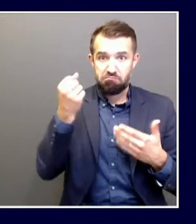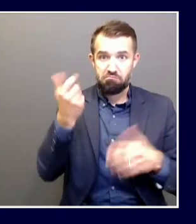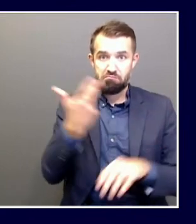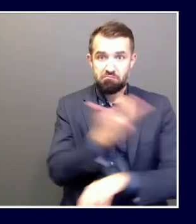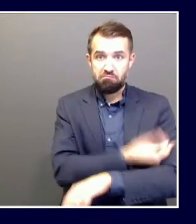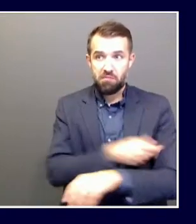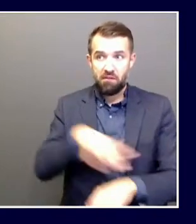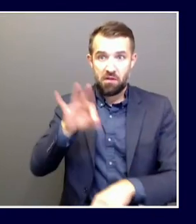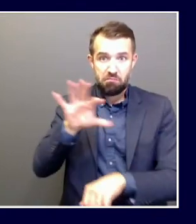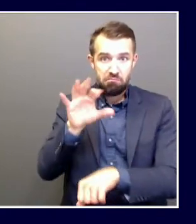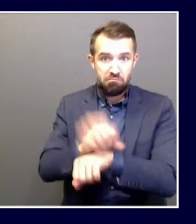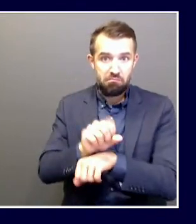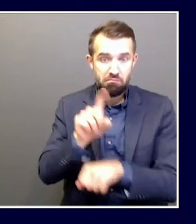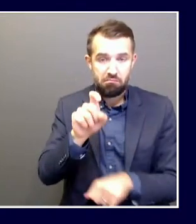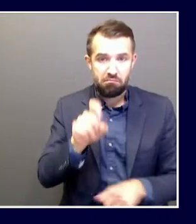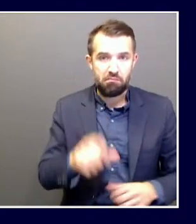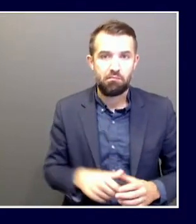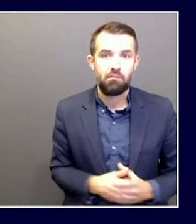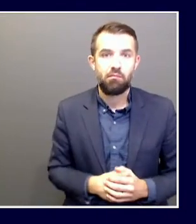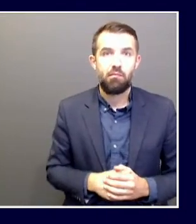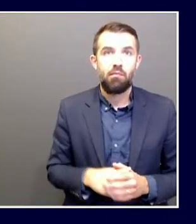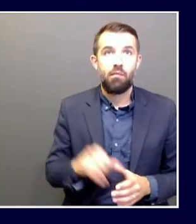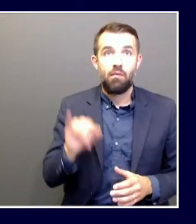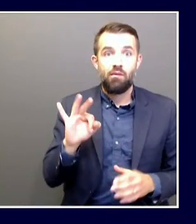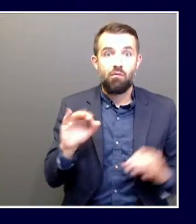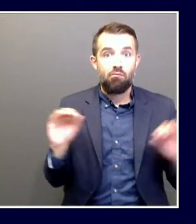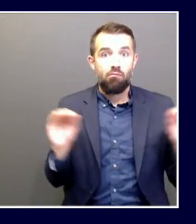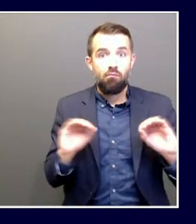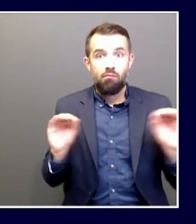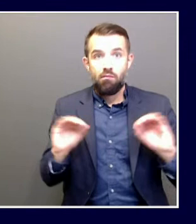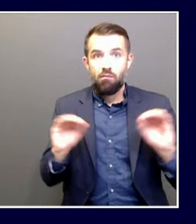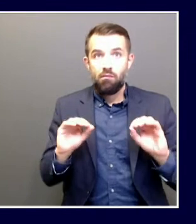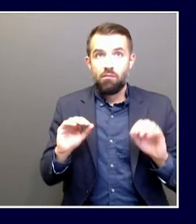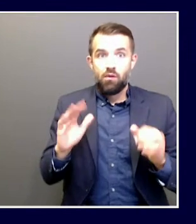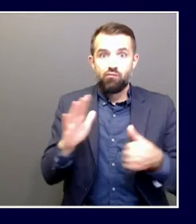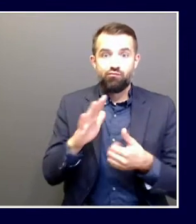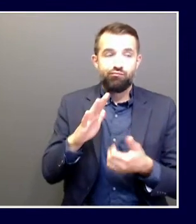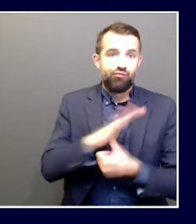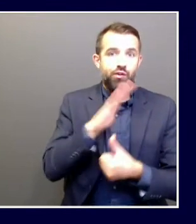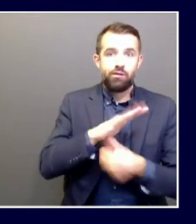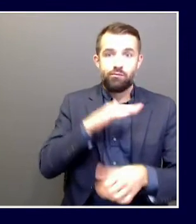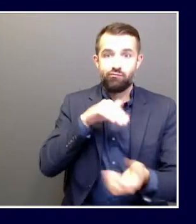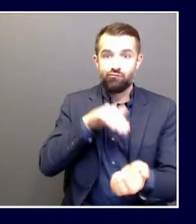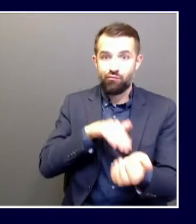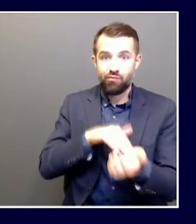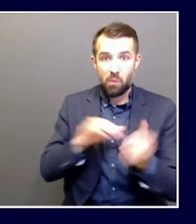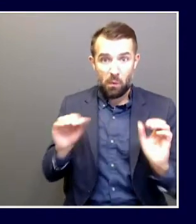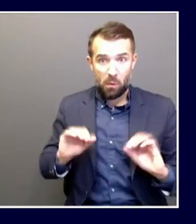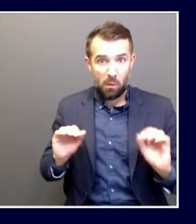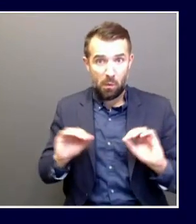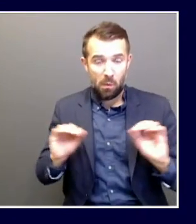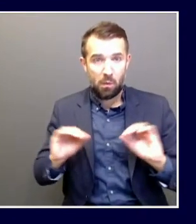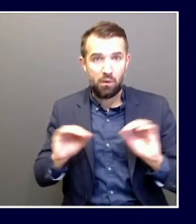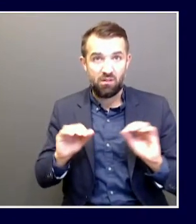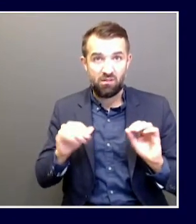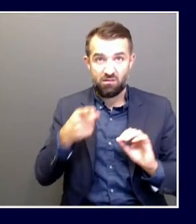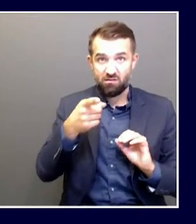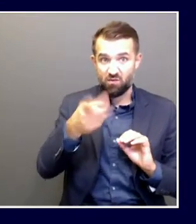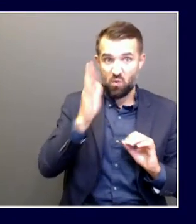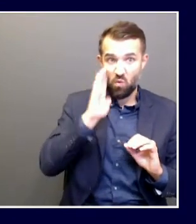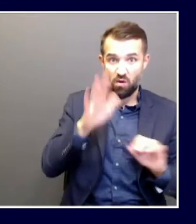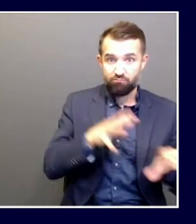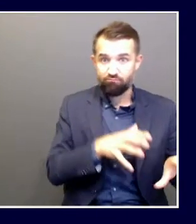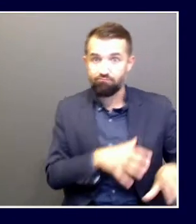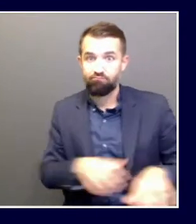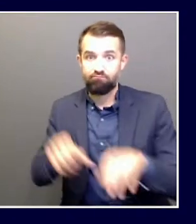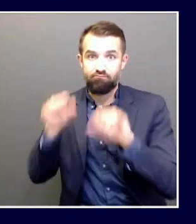have a PCP, will there be any mass booster sites? It doesn't seem like anything like that we're not at